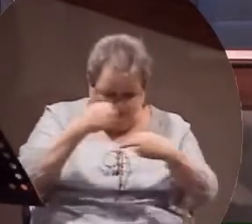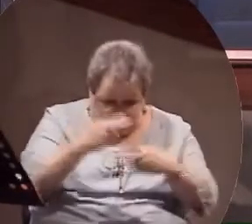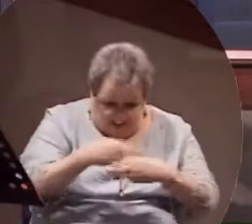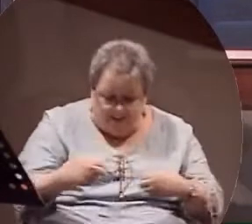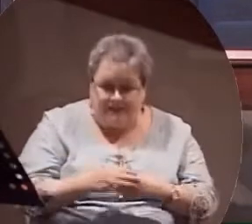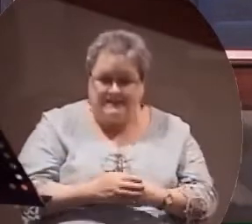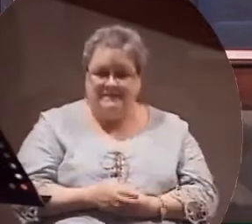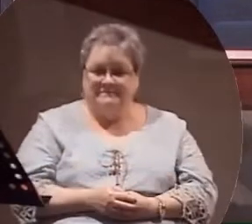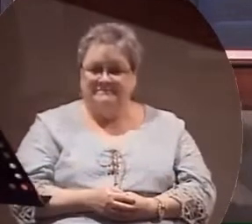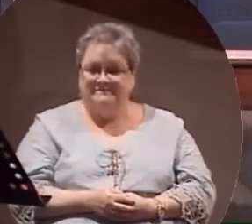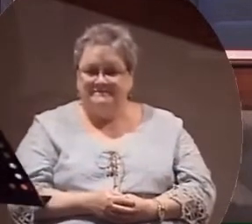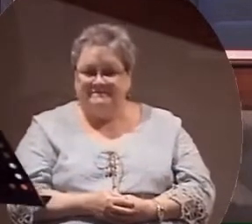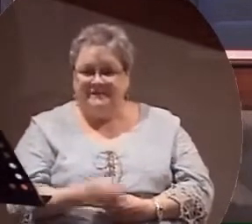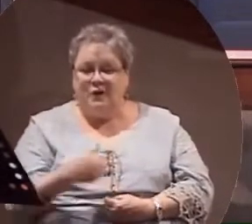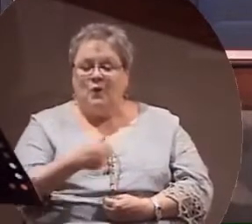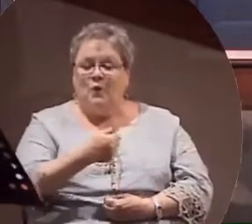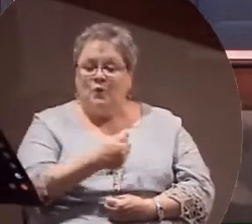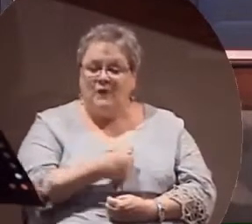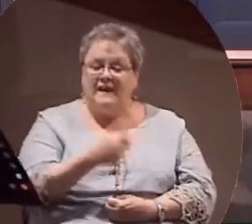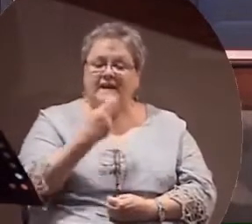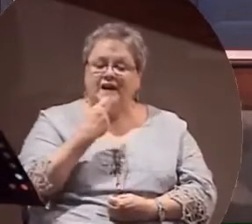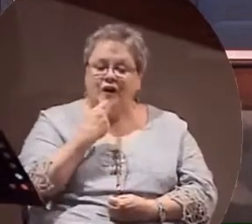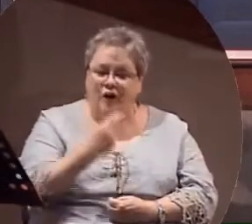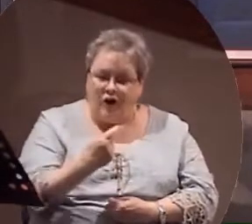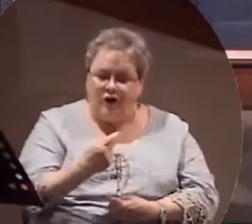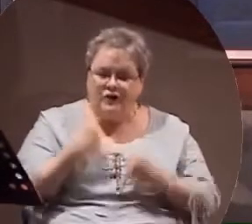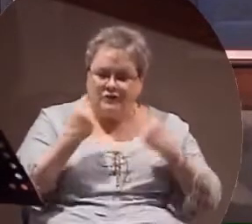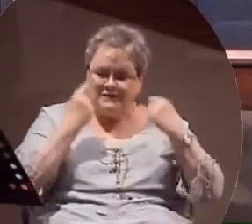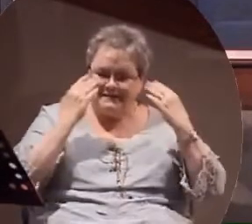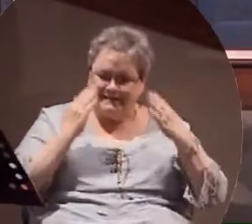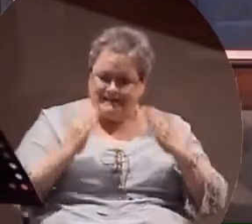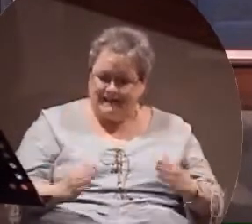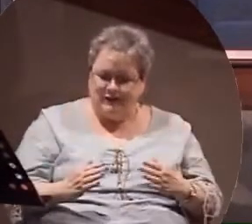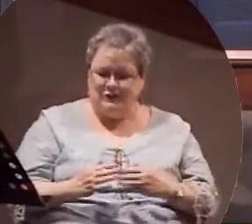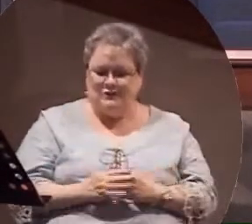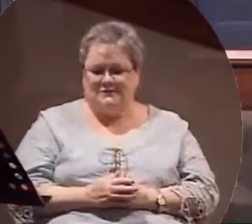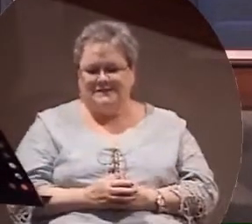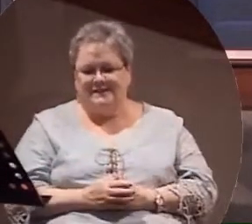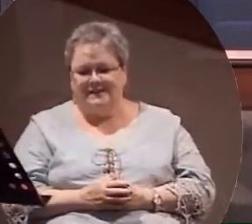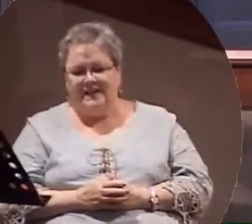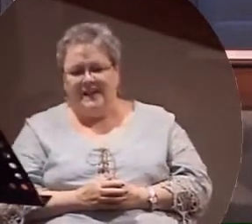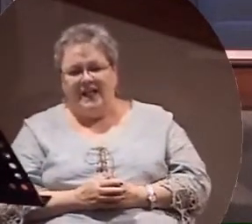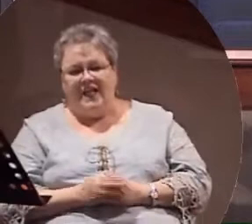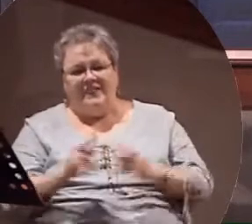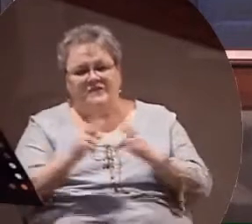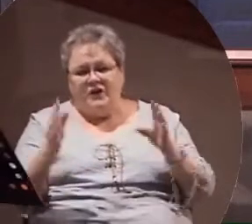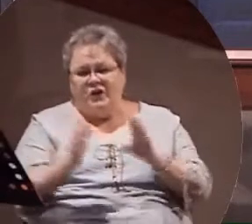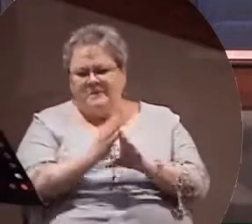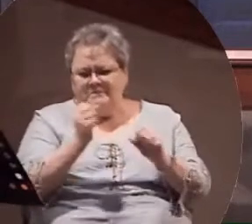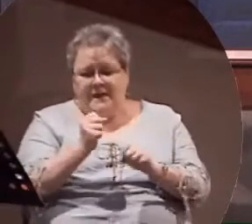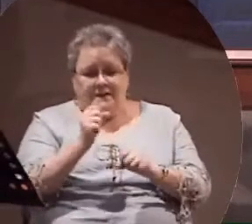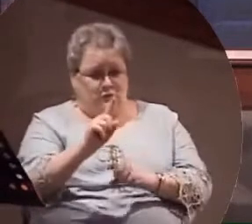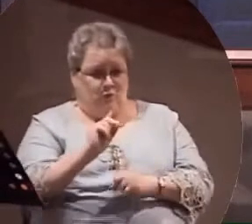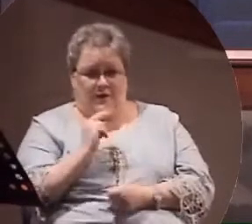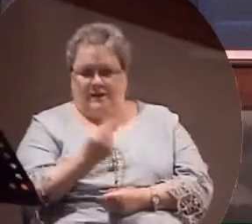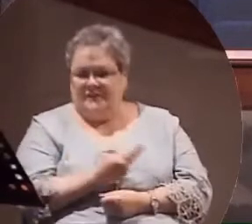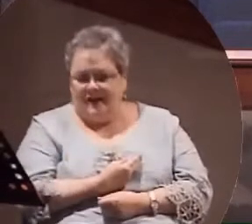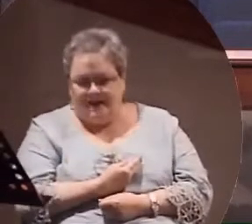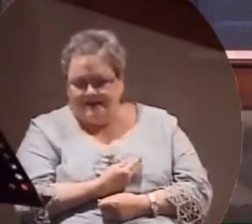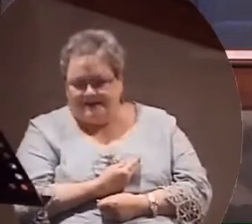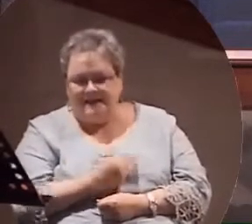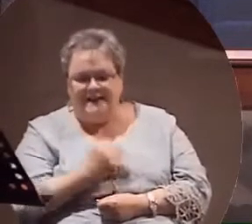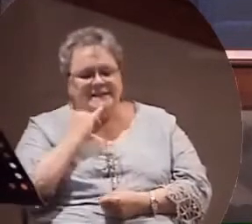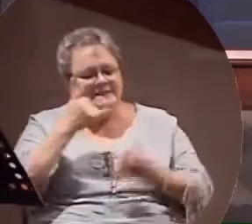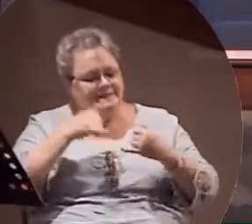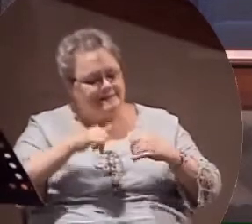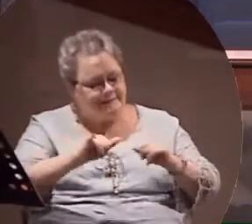I said all that to say this. We are sinners. The very best one of us in this room tonight is